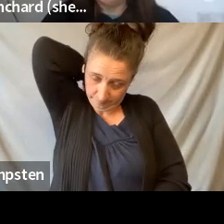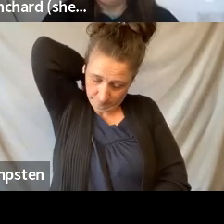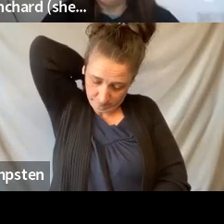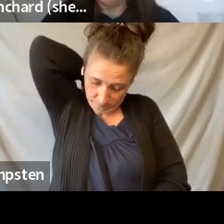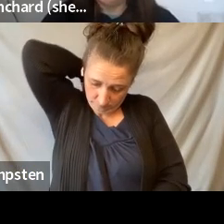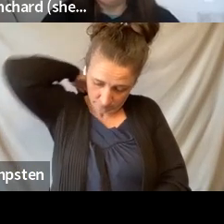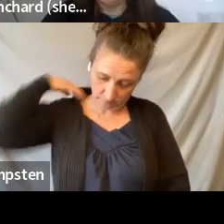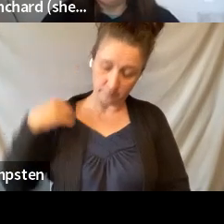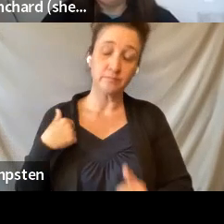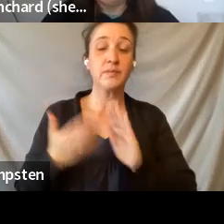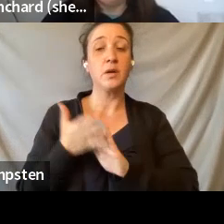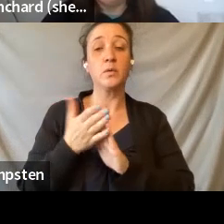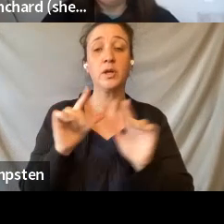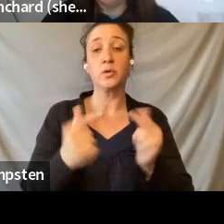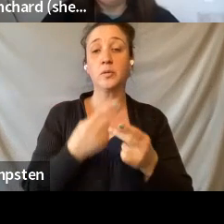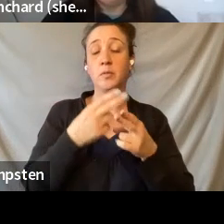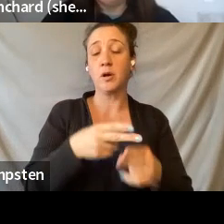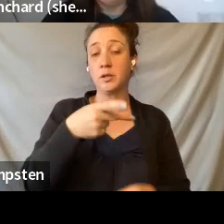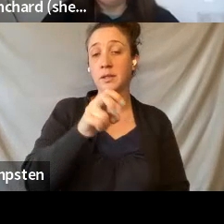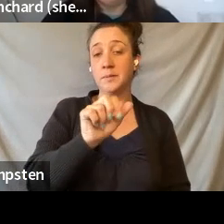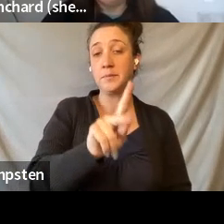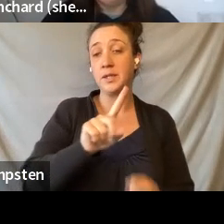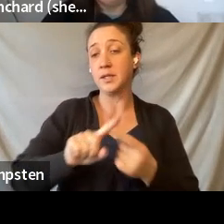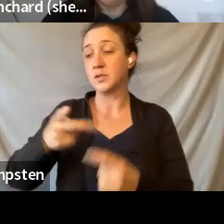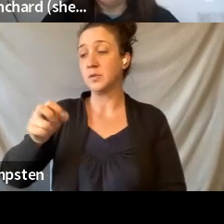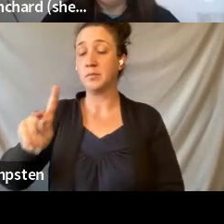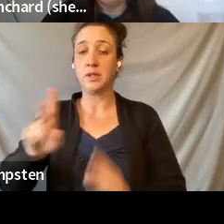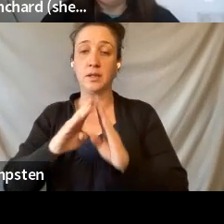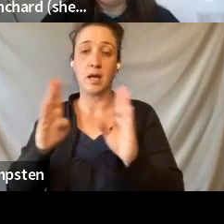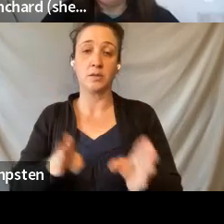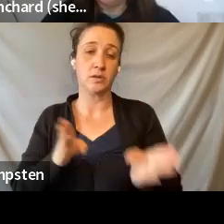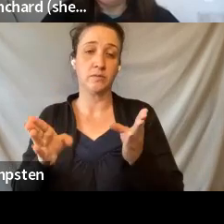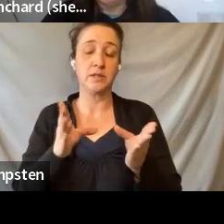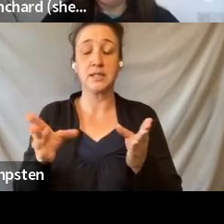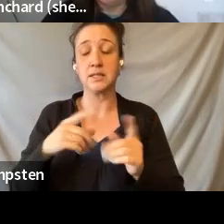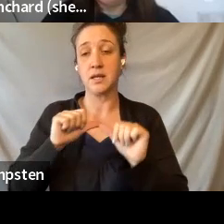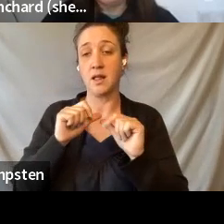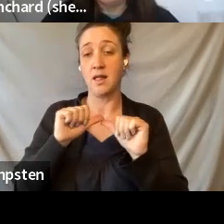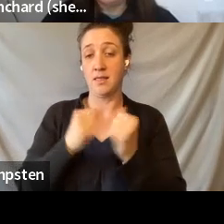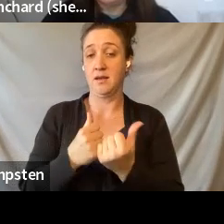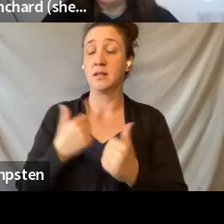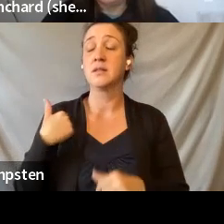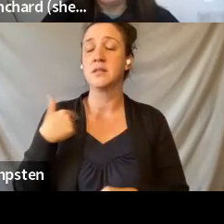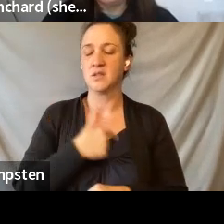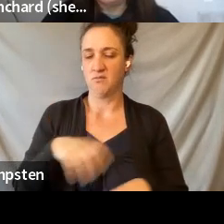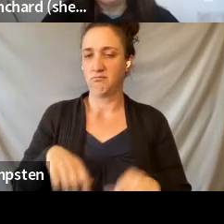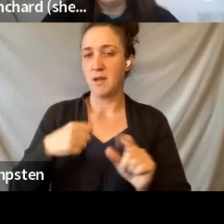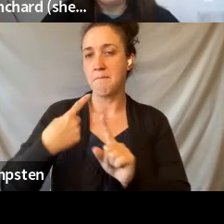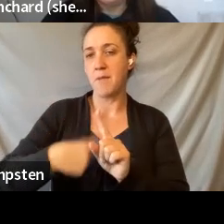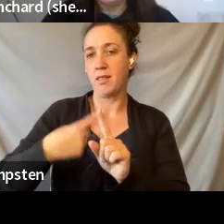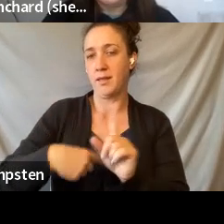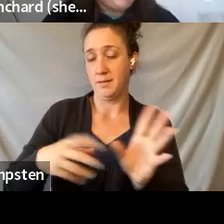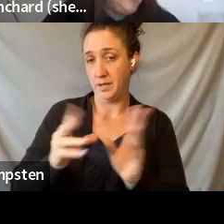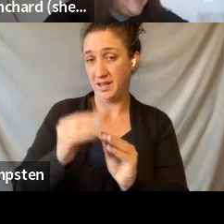I run a group called Peak to Peak Housing and Human Services Alliance, and we have a monthly meeting. If anyone has any